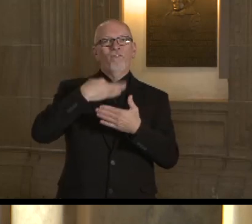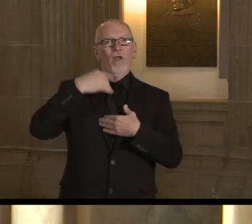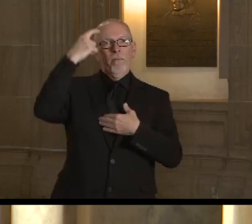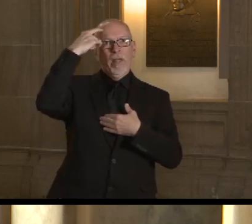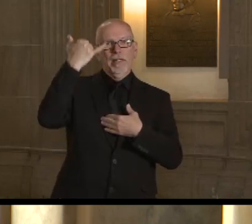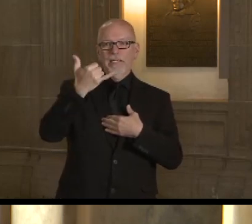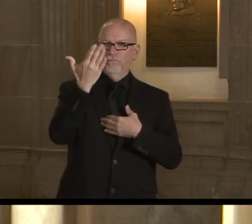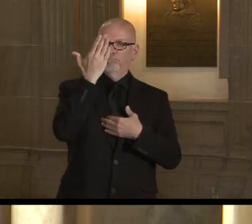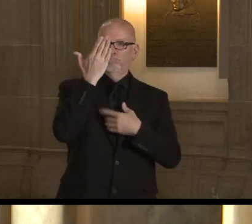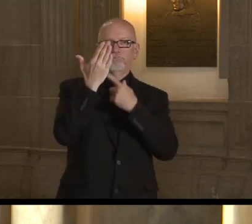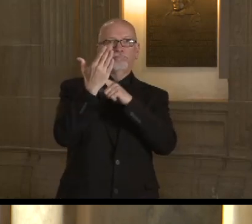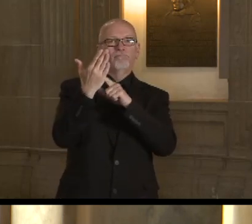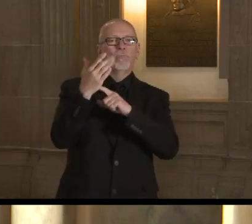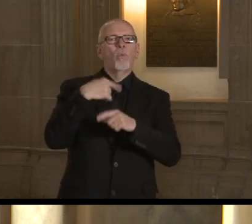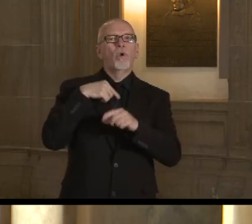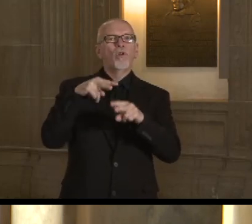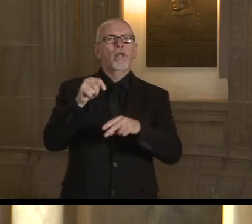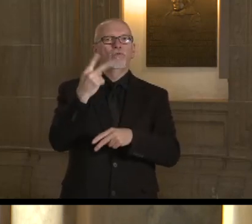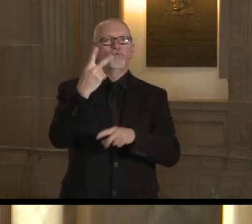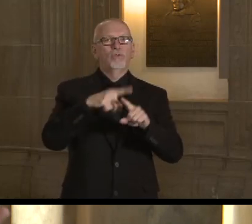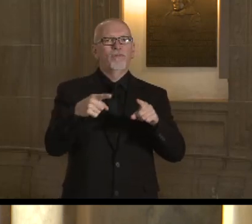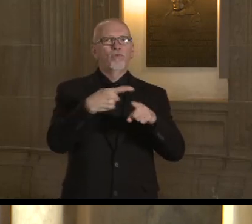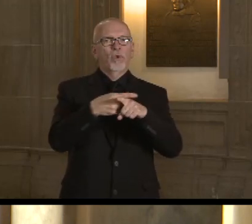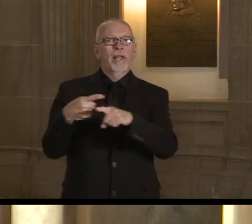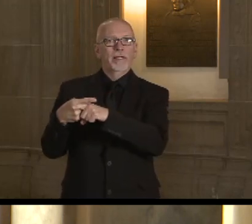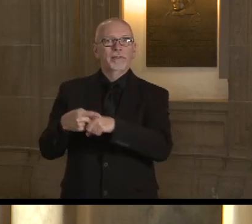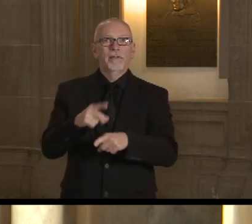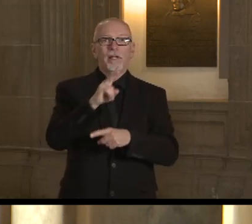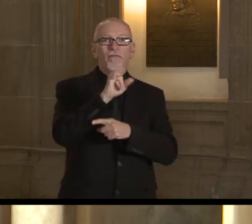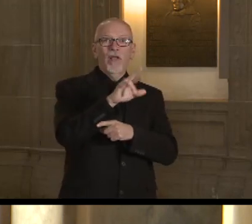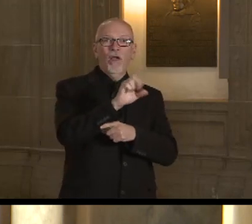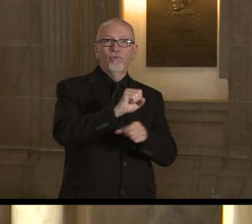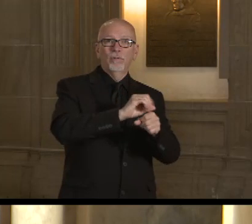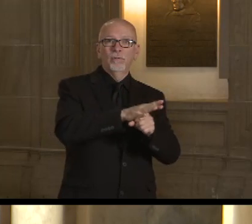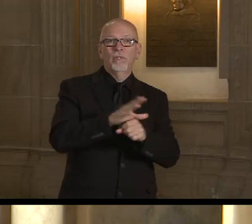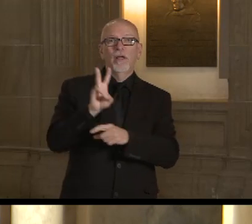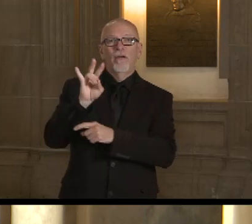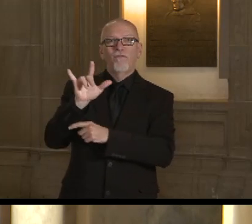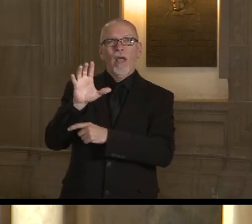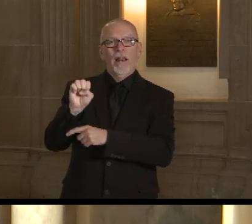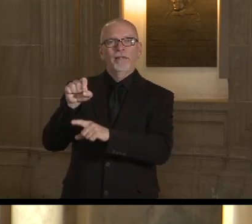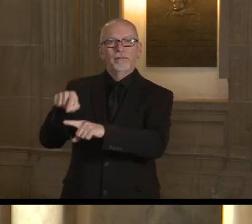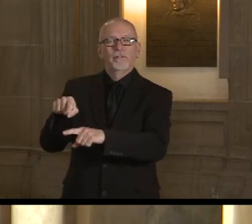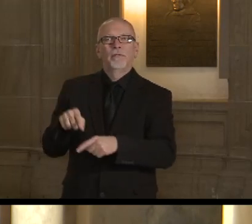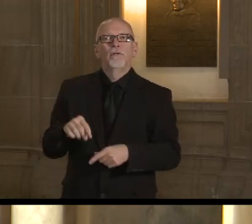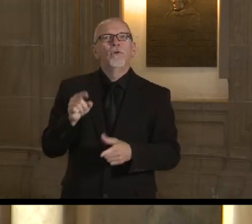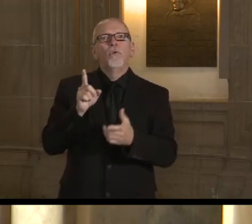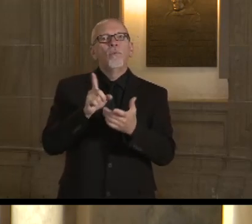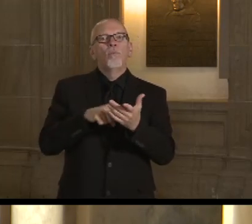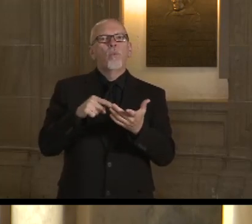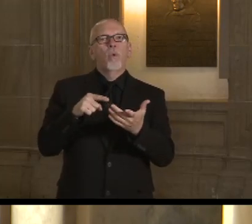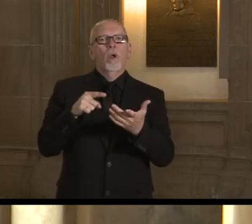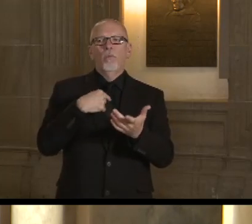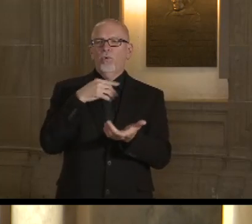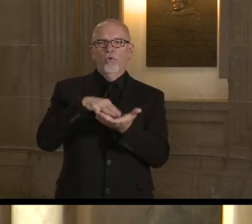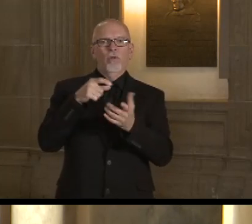looking at two crises, the virus and the violence. So what comes from